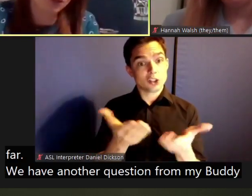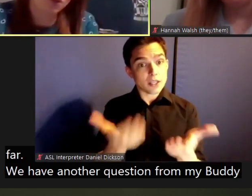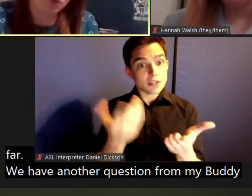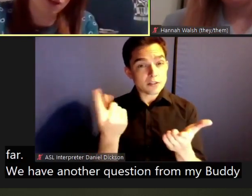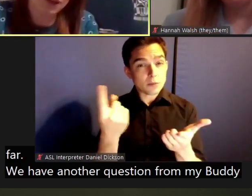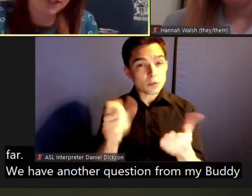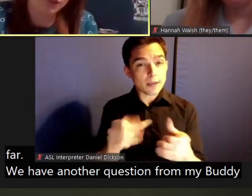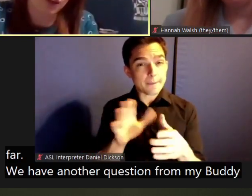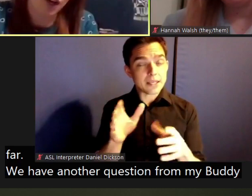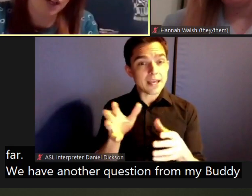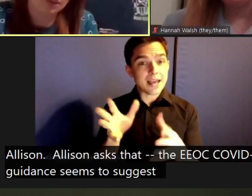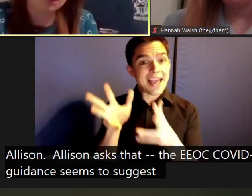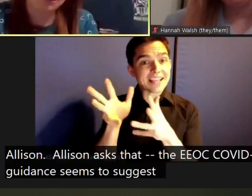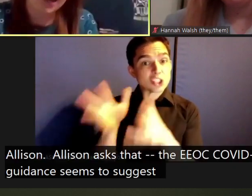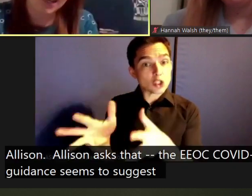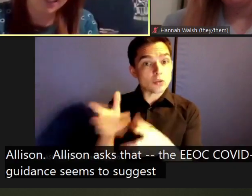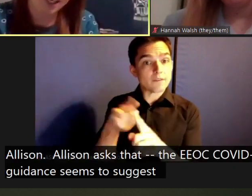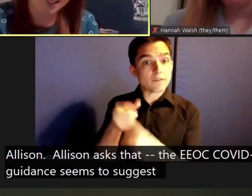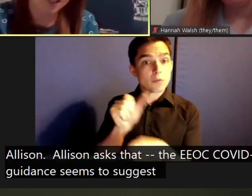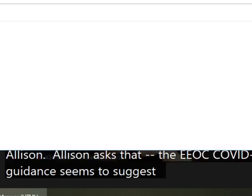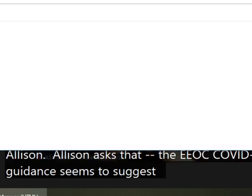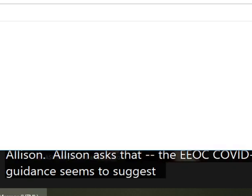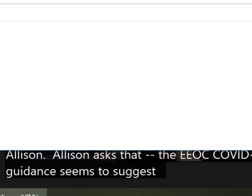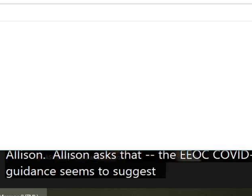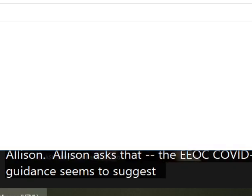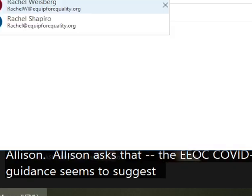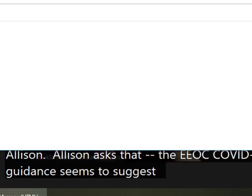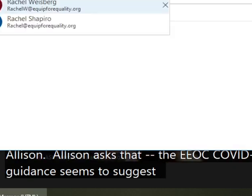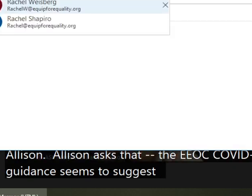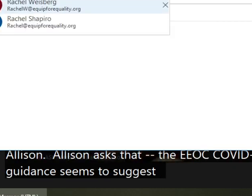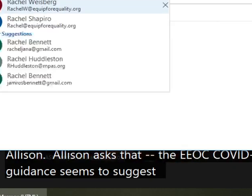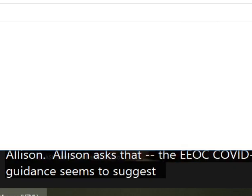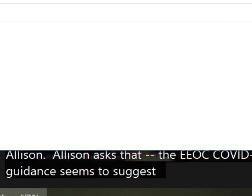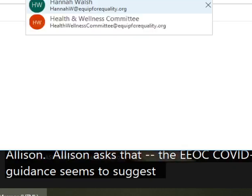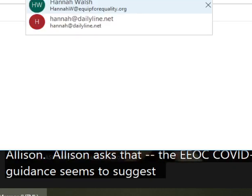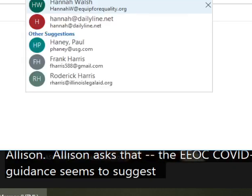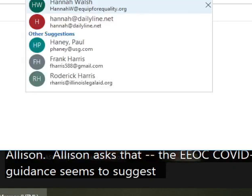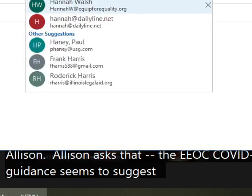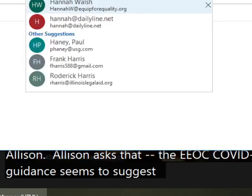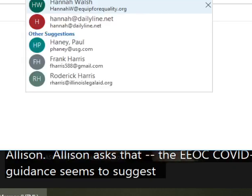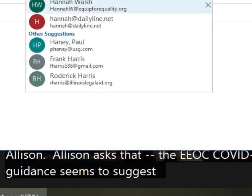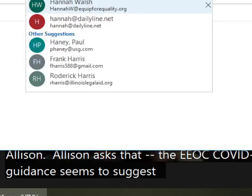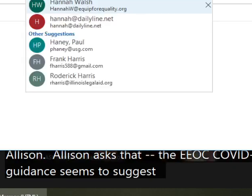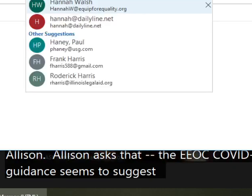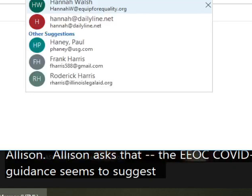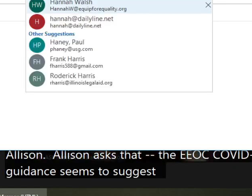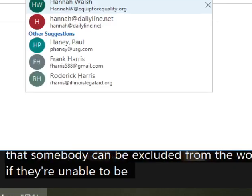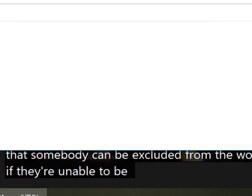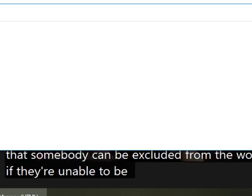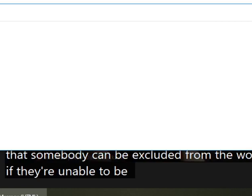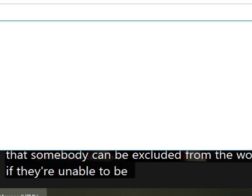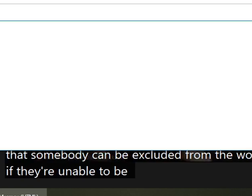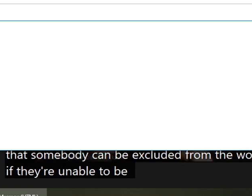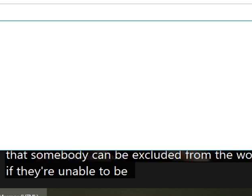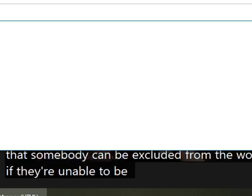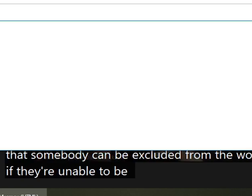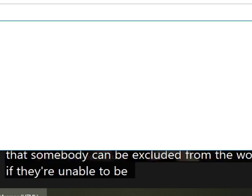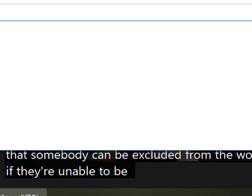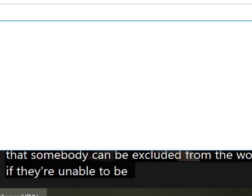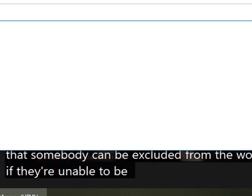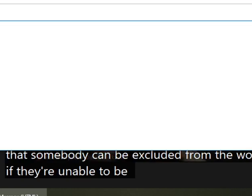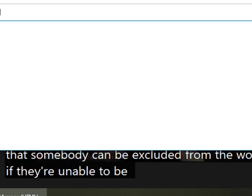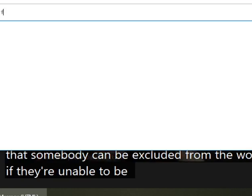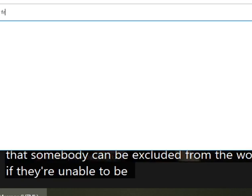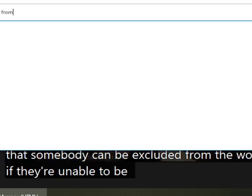excluded from the workplace if they're unable to be vaccinated under a qualification standard analysis. as you touched on, even if they are COVID